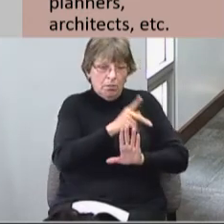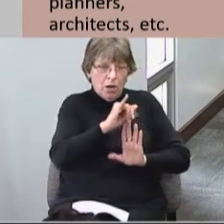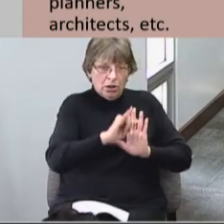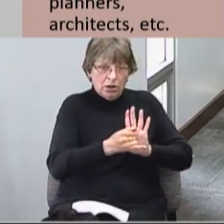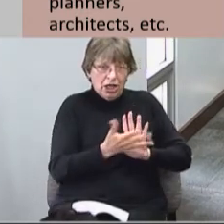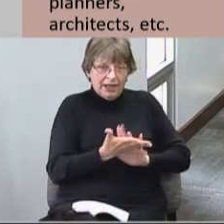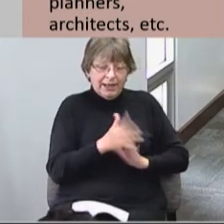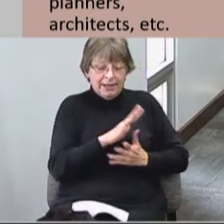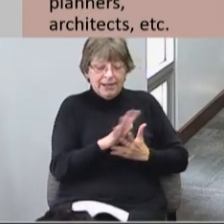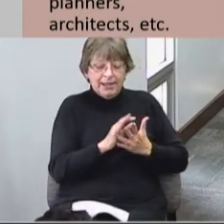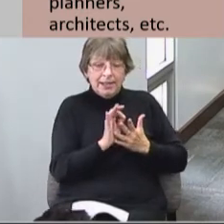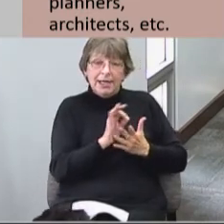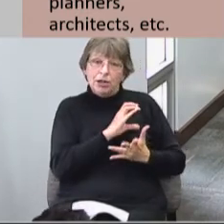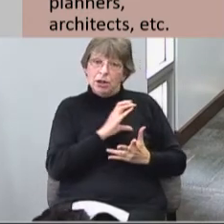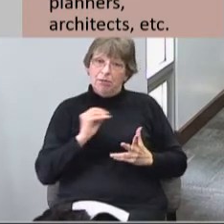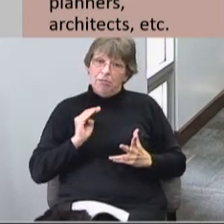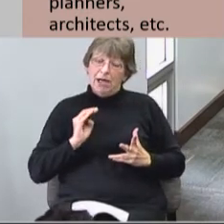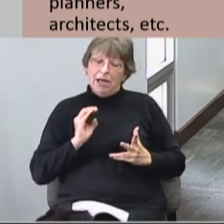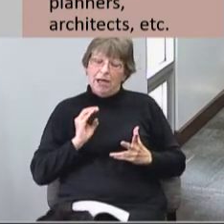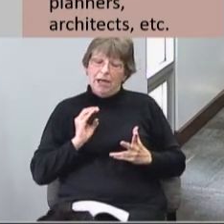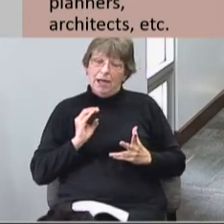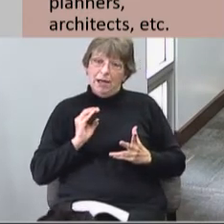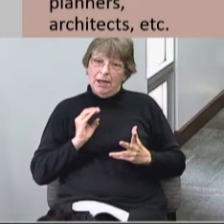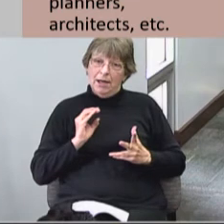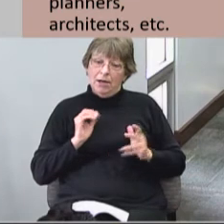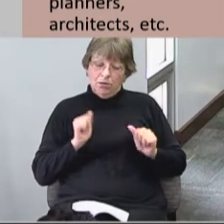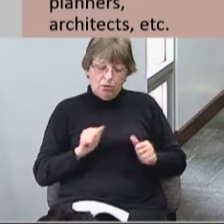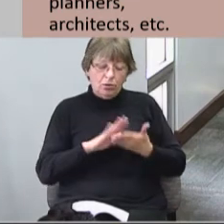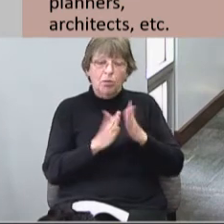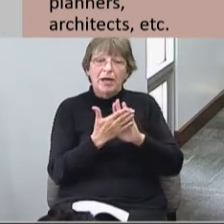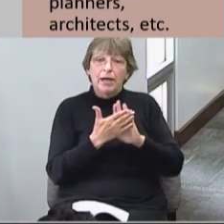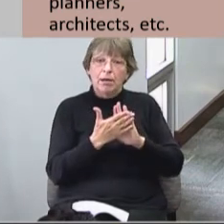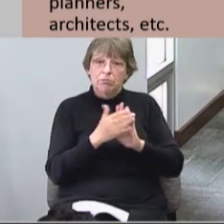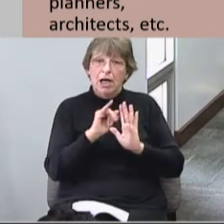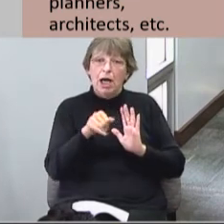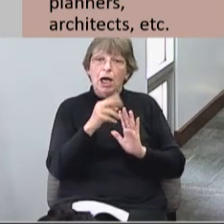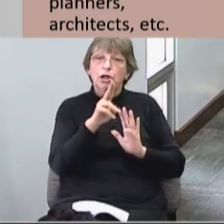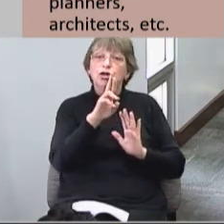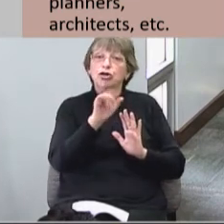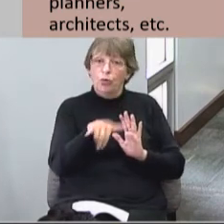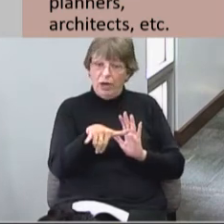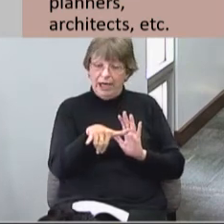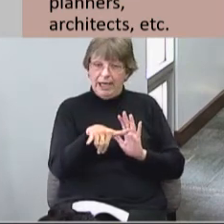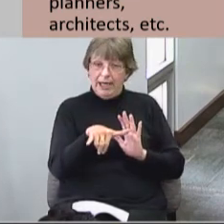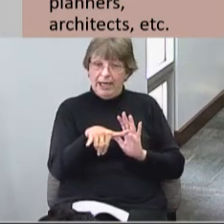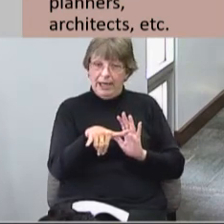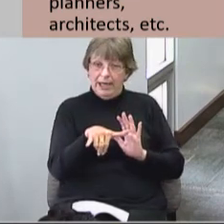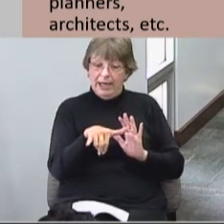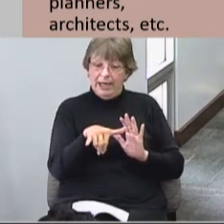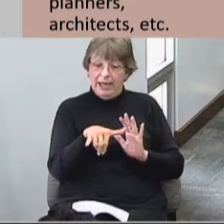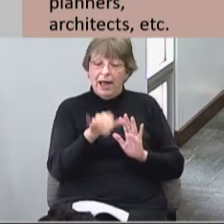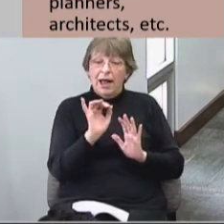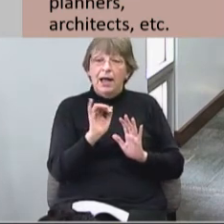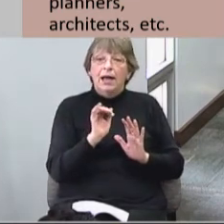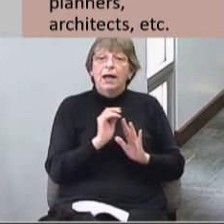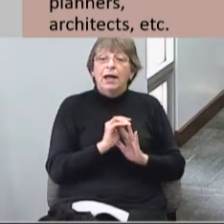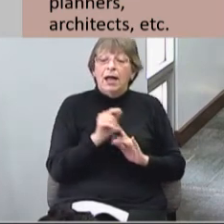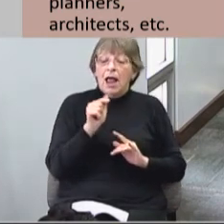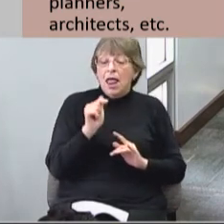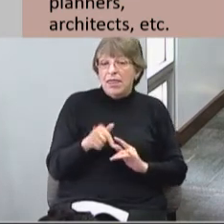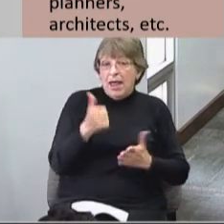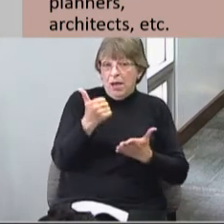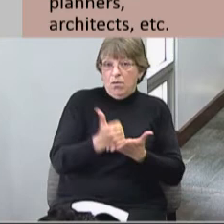the selection committee could just become a jury. And that jury would help us decide the artist and